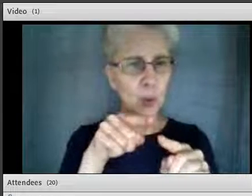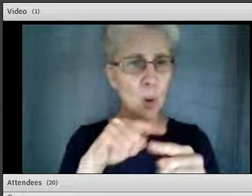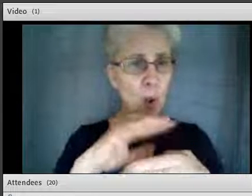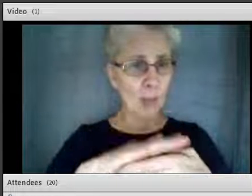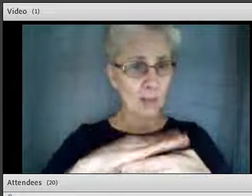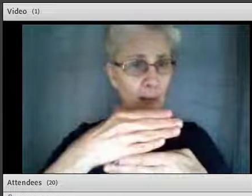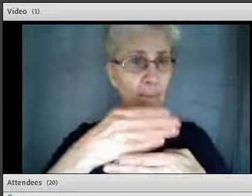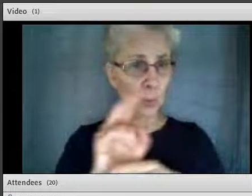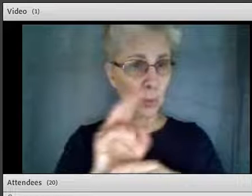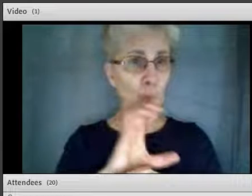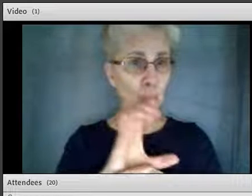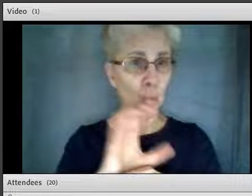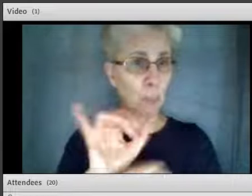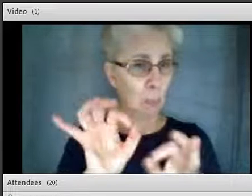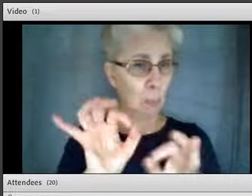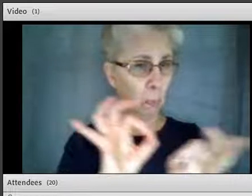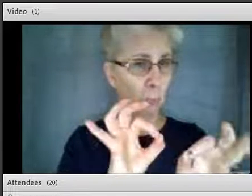computer,